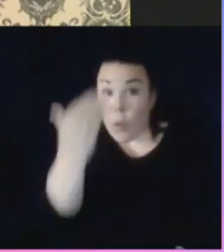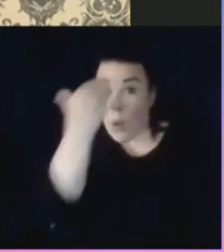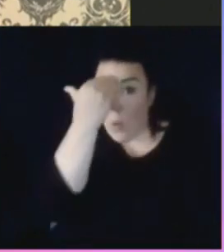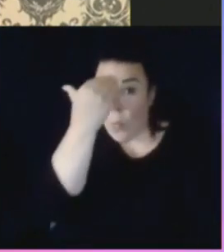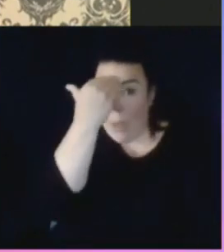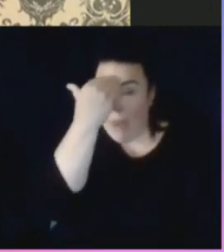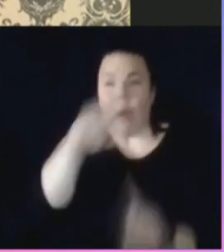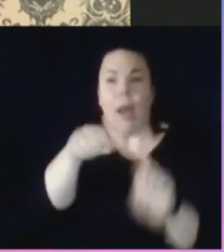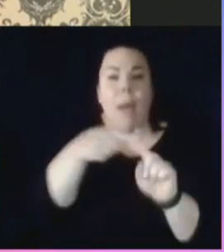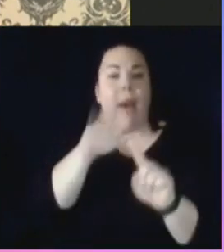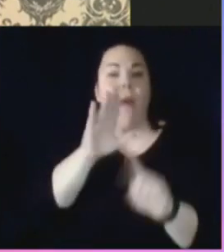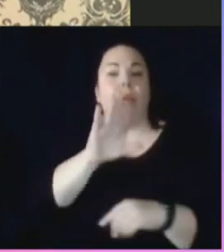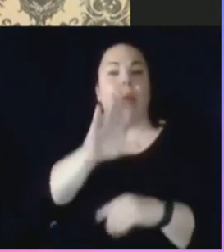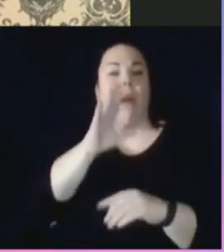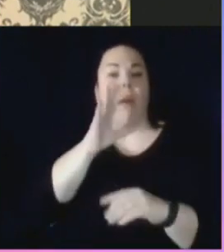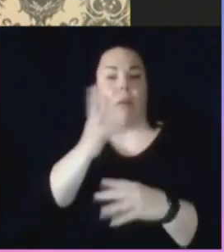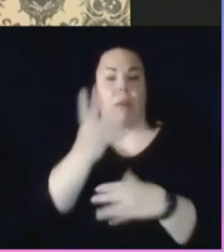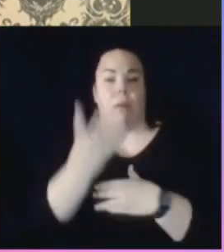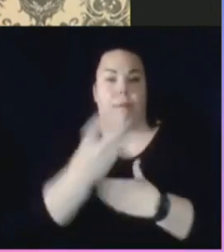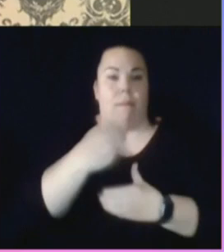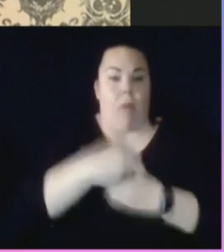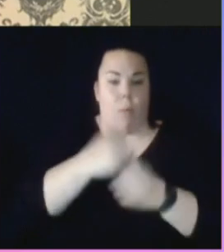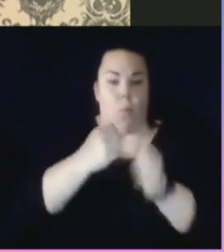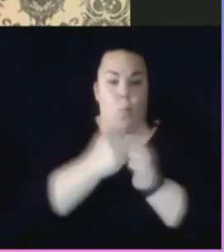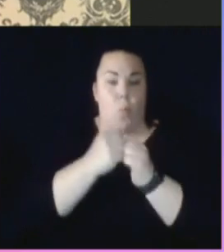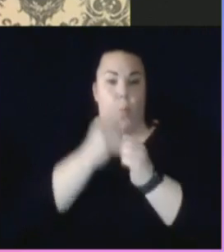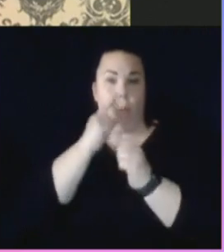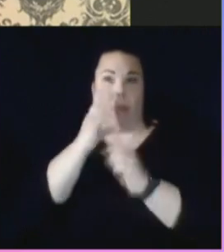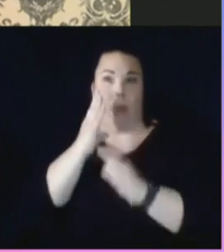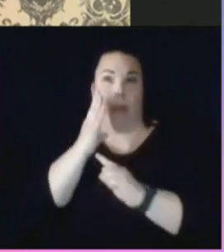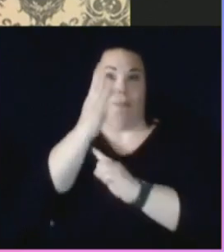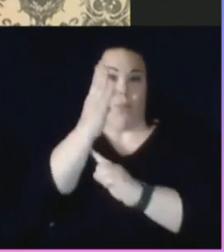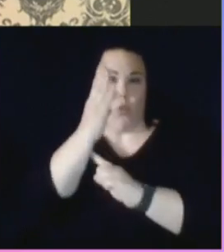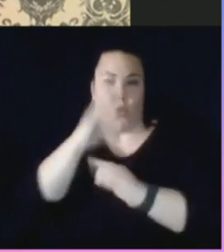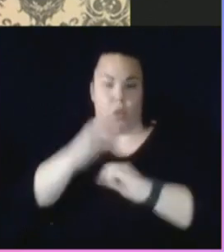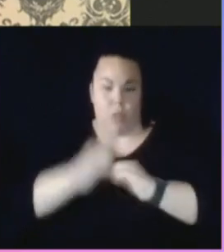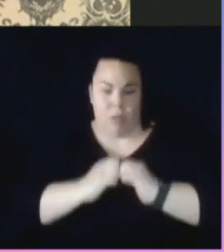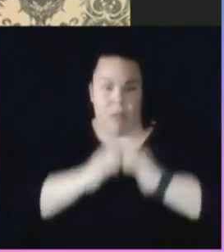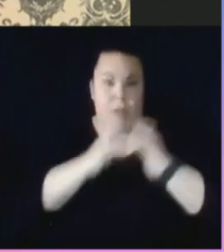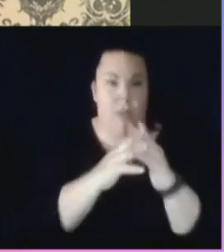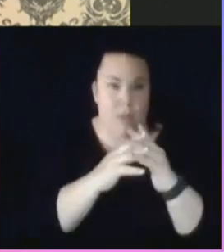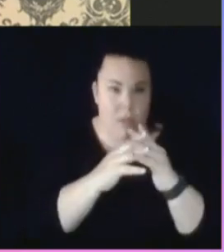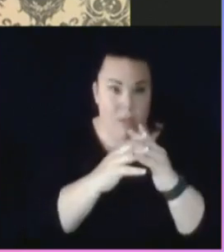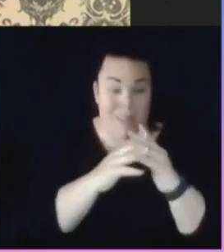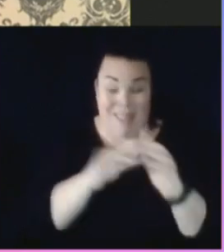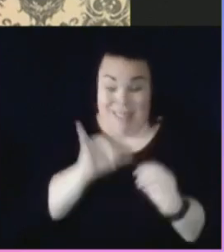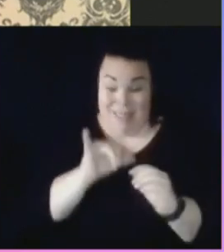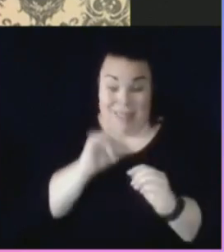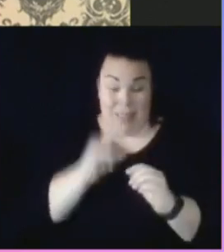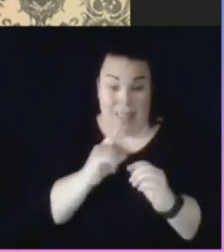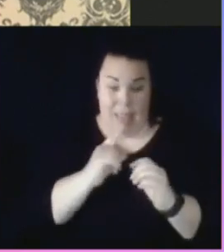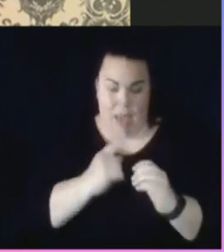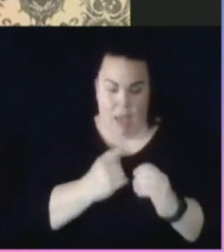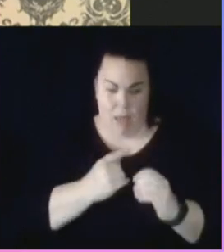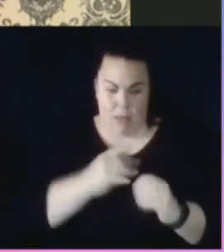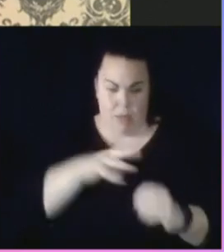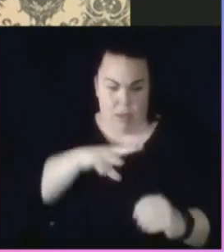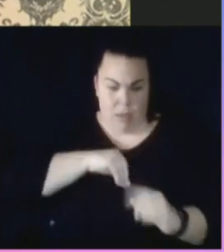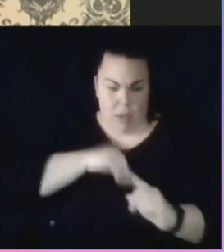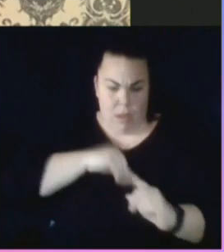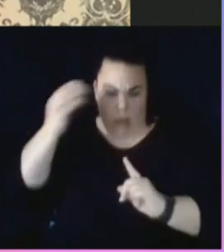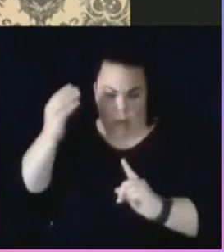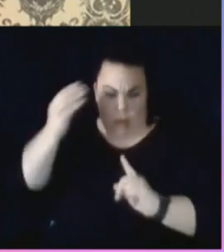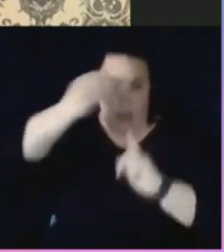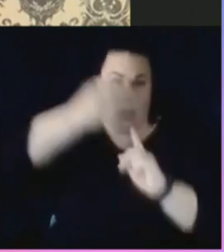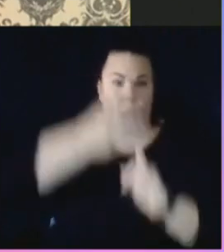us, because their imagination that they had and the embodiment that they have for themselves is such a